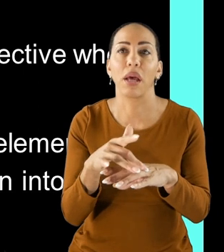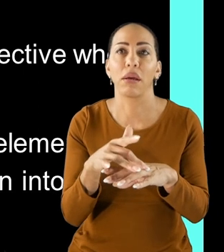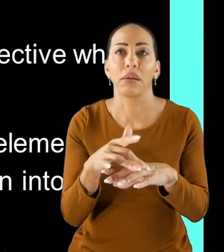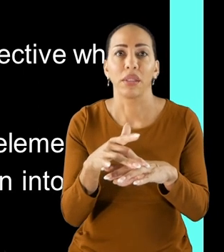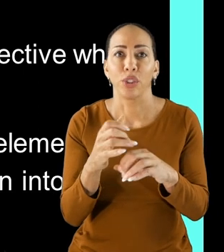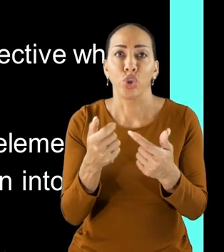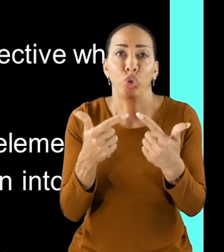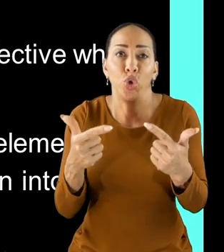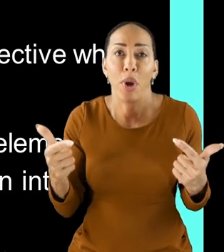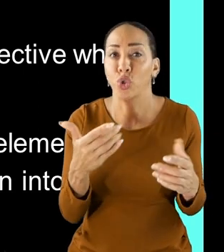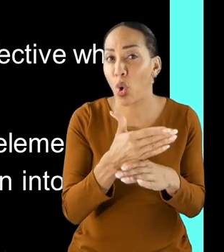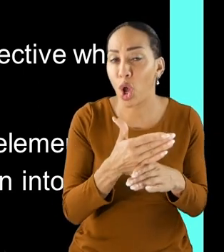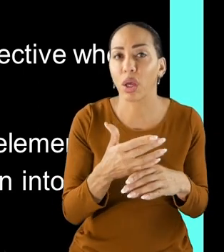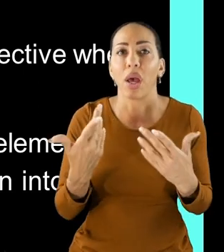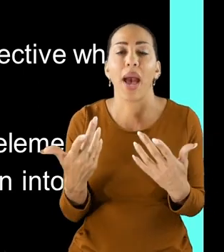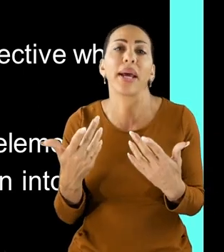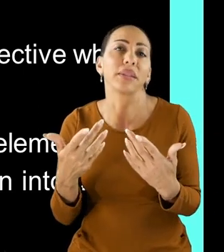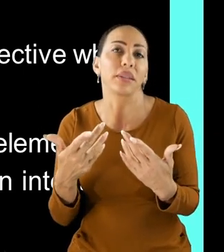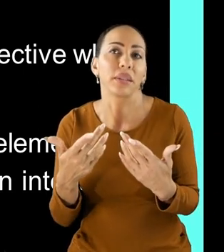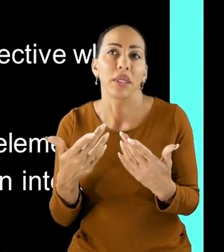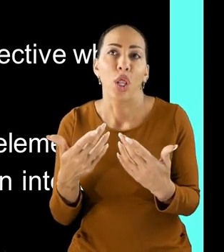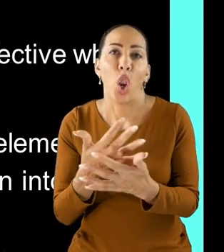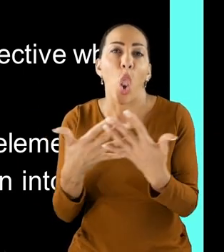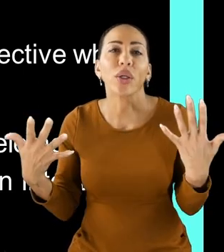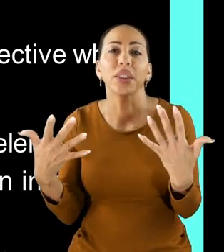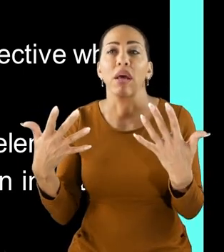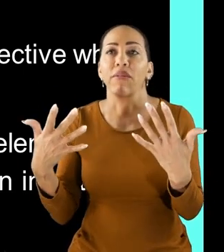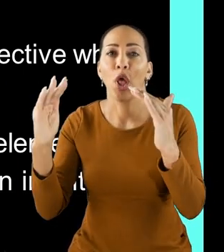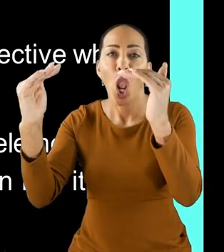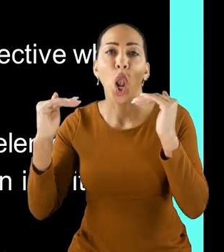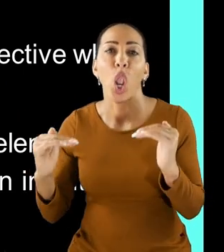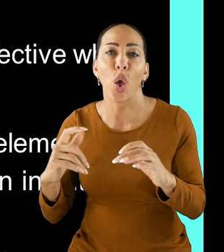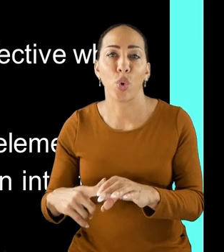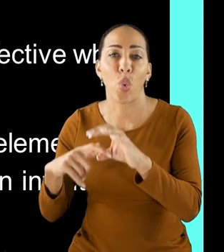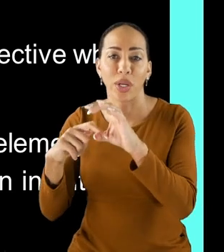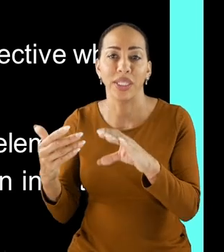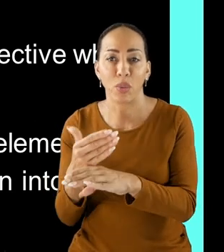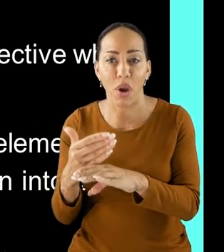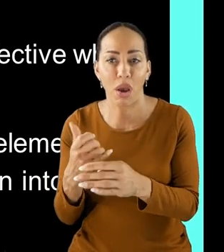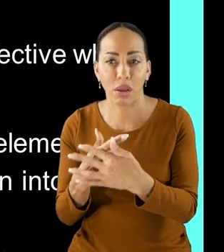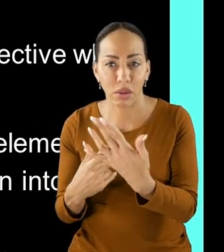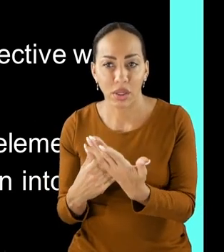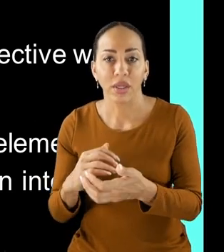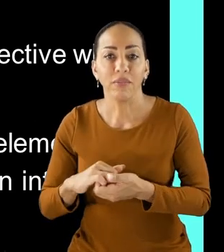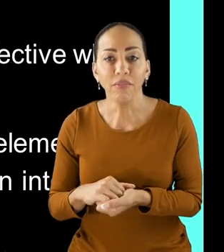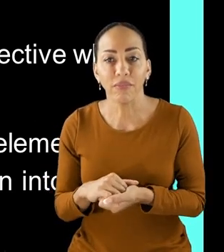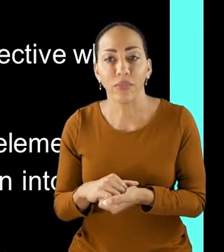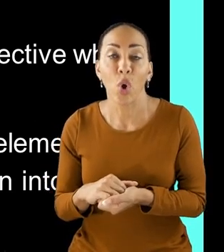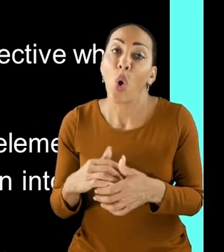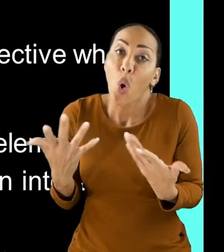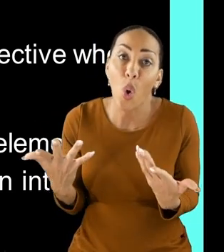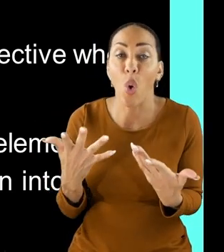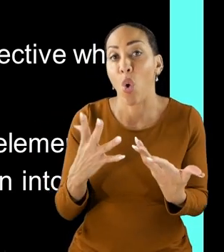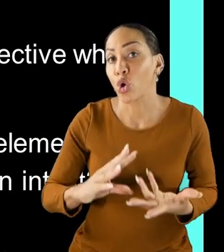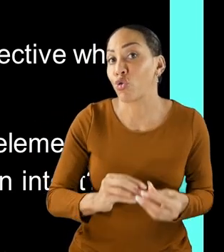work, or is there just low demand? Like, how do we understand that? Is the only way we can do that to be to create really high quality work and